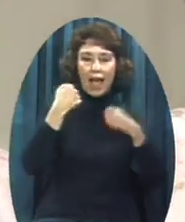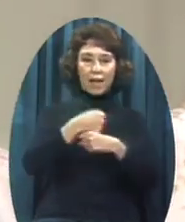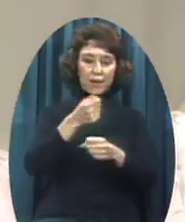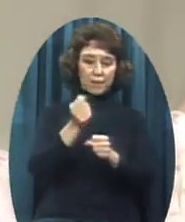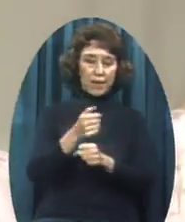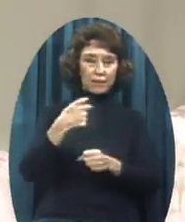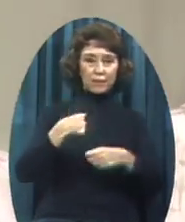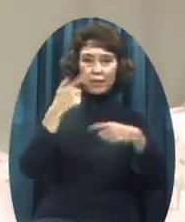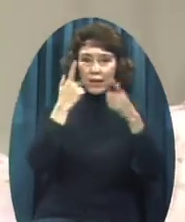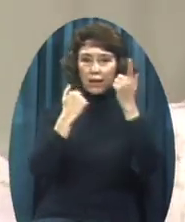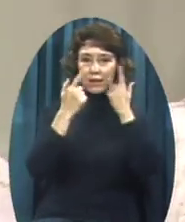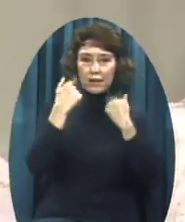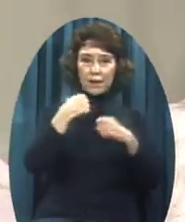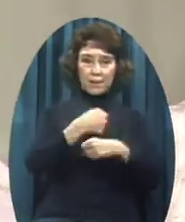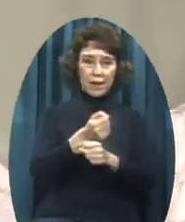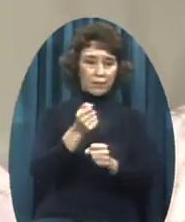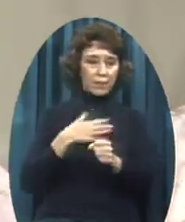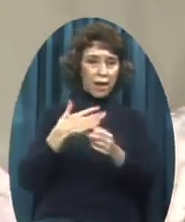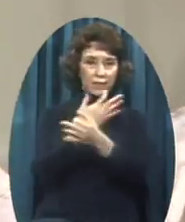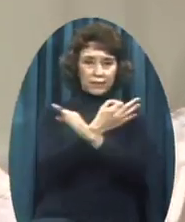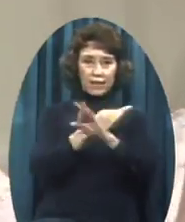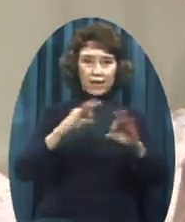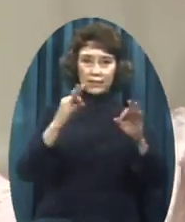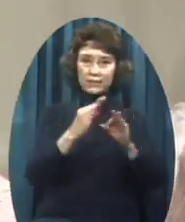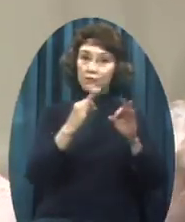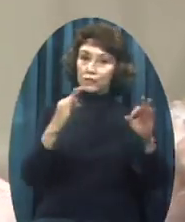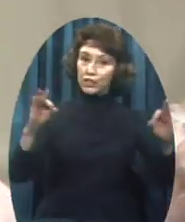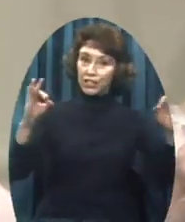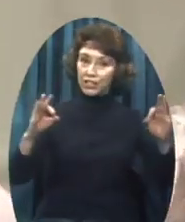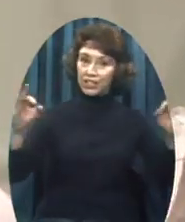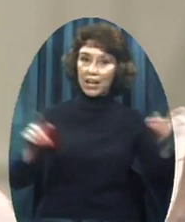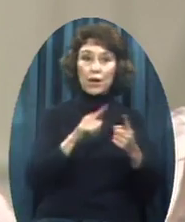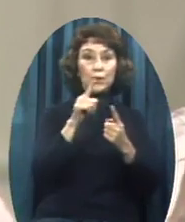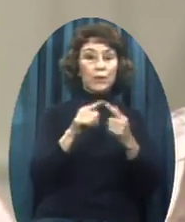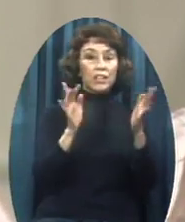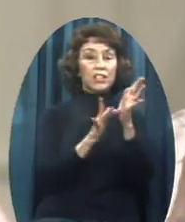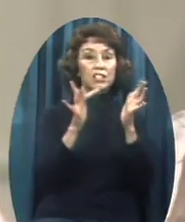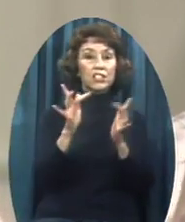me cry, sets my sinful soul afire. Hallelujah,